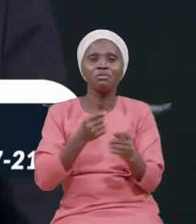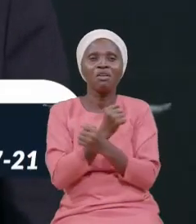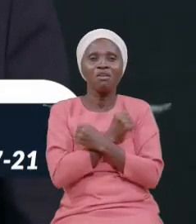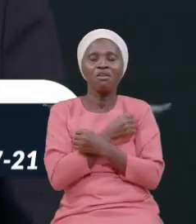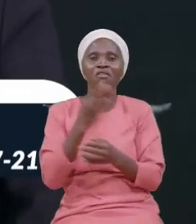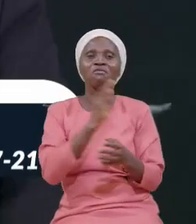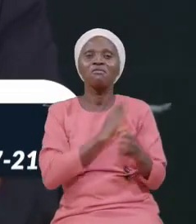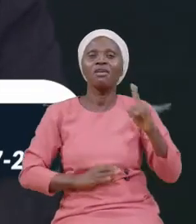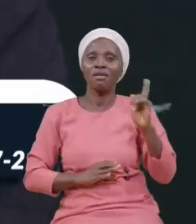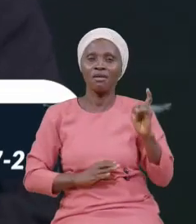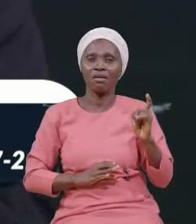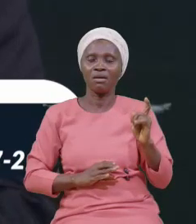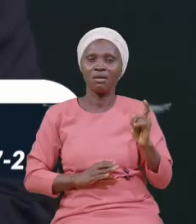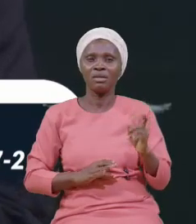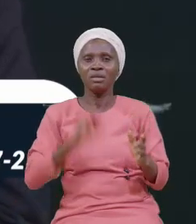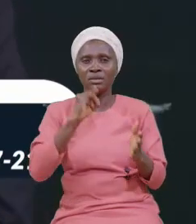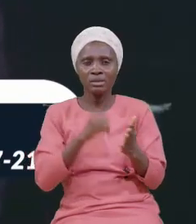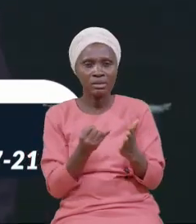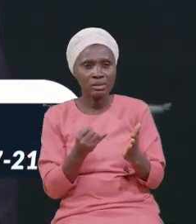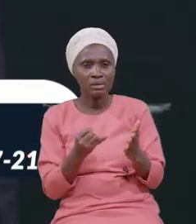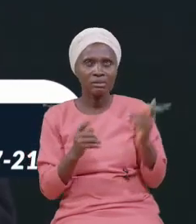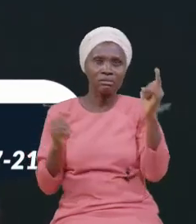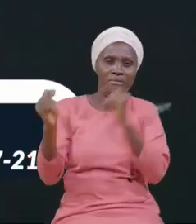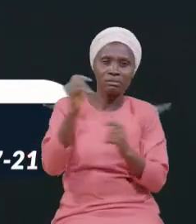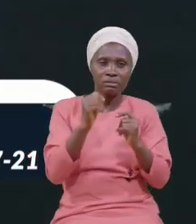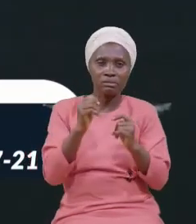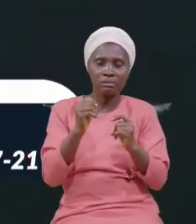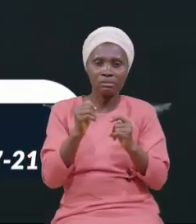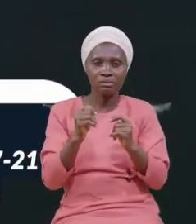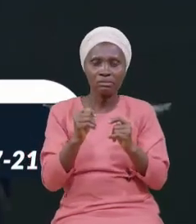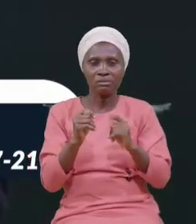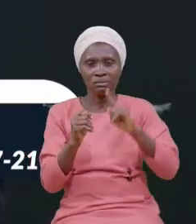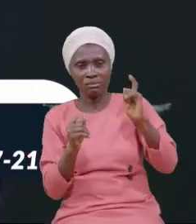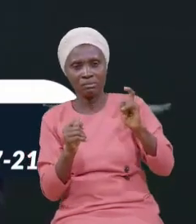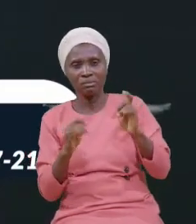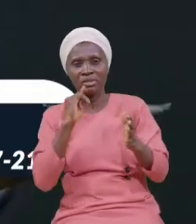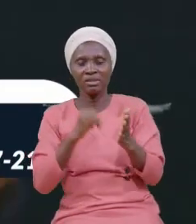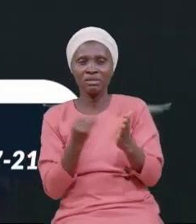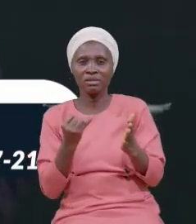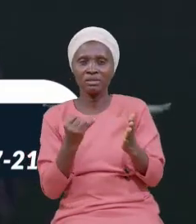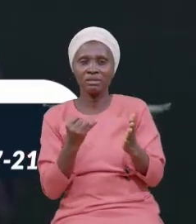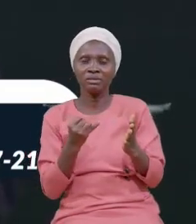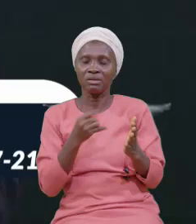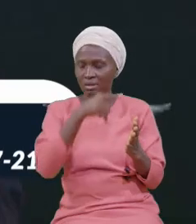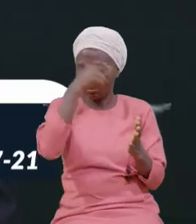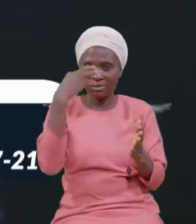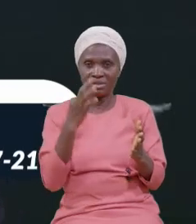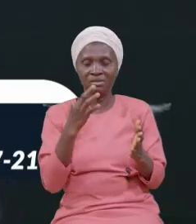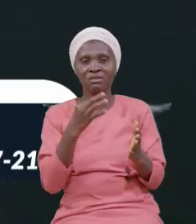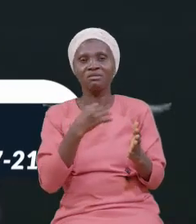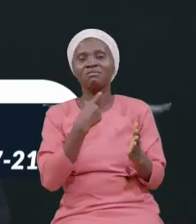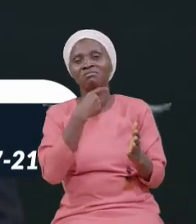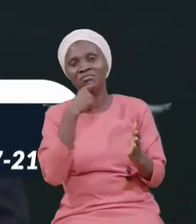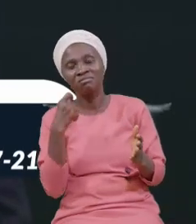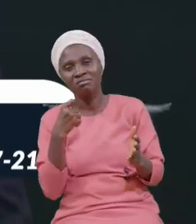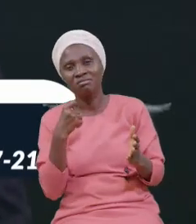tribulation, or distress, or persecution, or famine, or nakedness, or